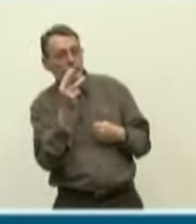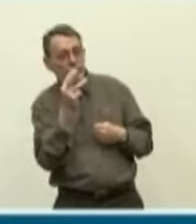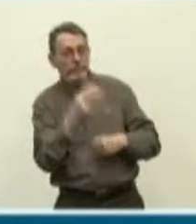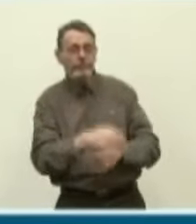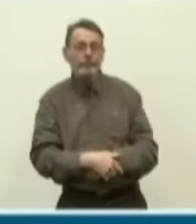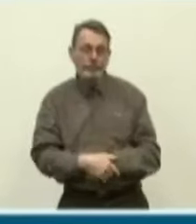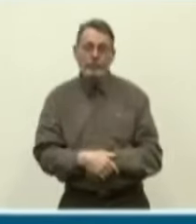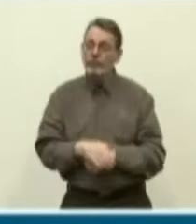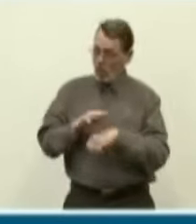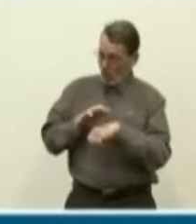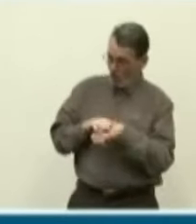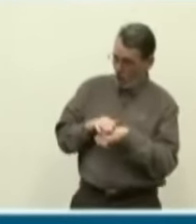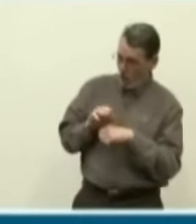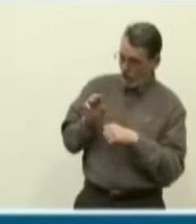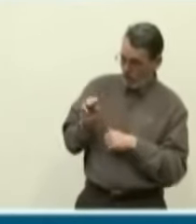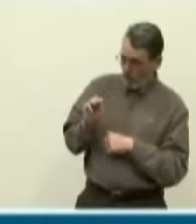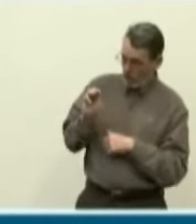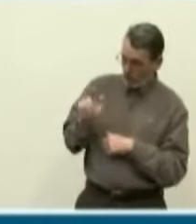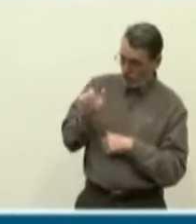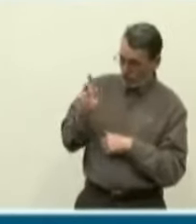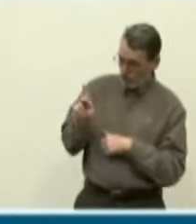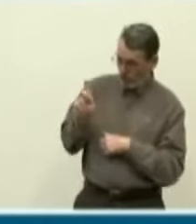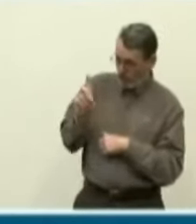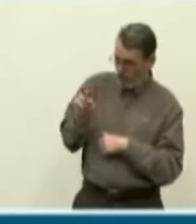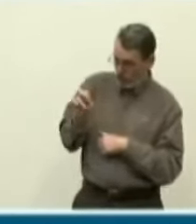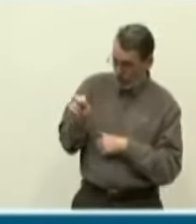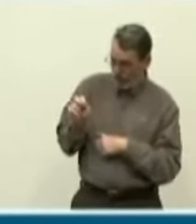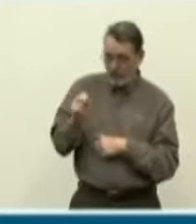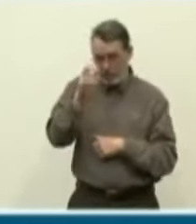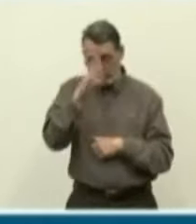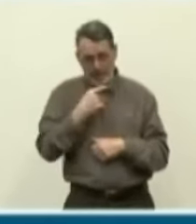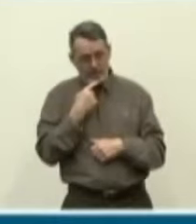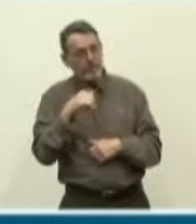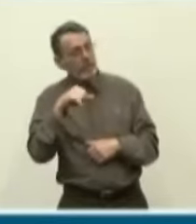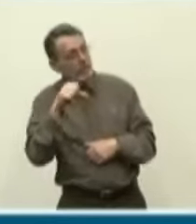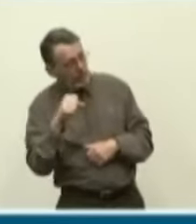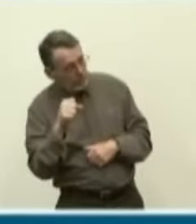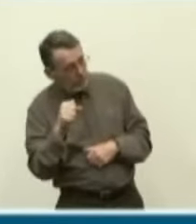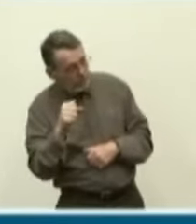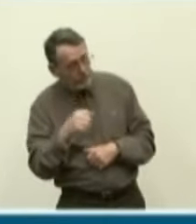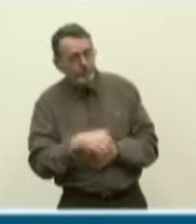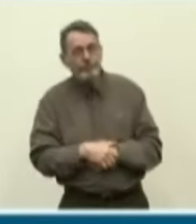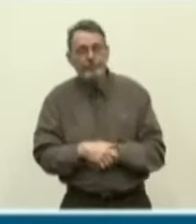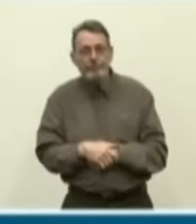11:40. On Martin Luther King Drive? 1 second. Yeah. Okay.